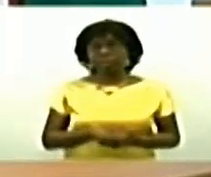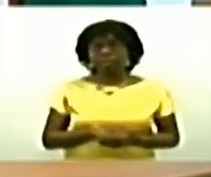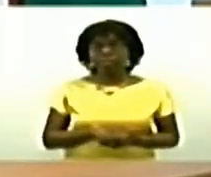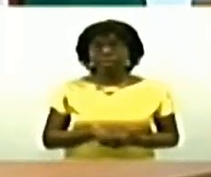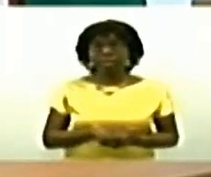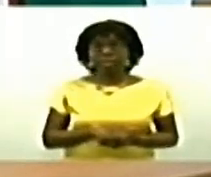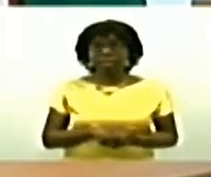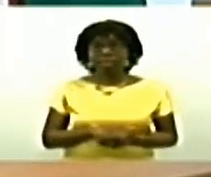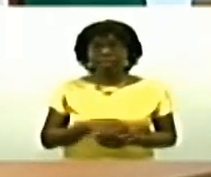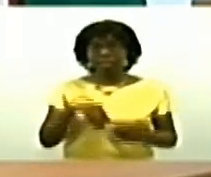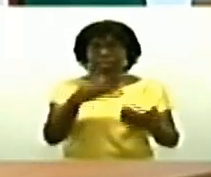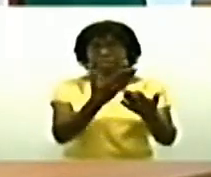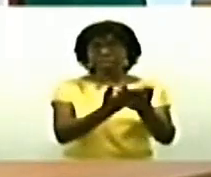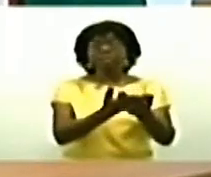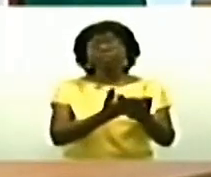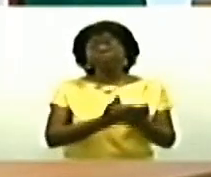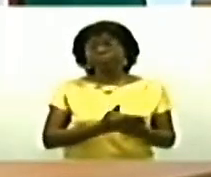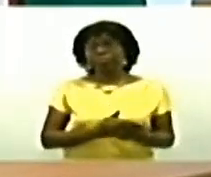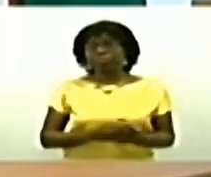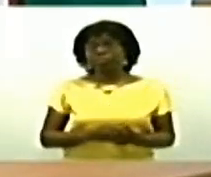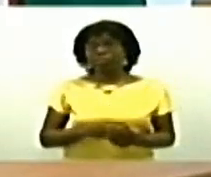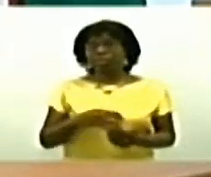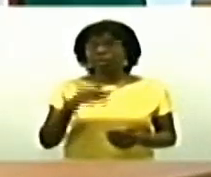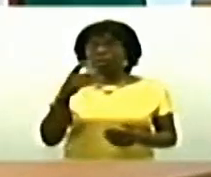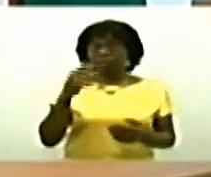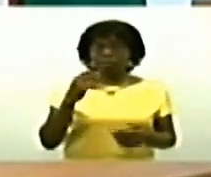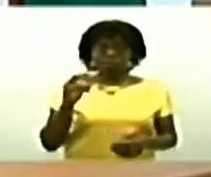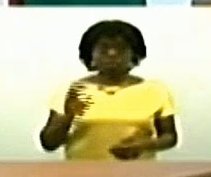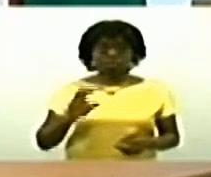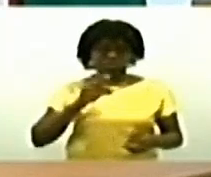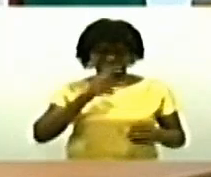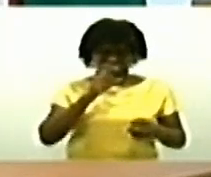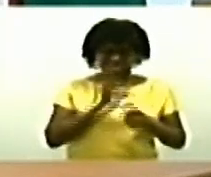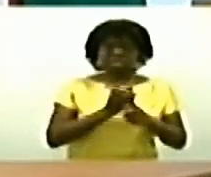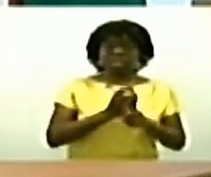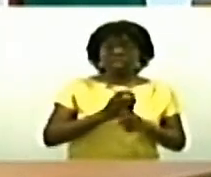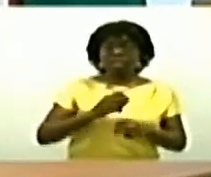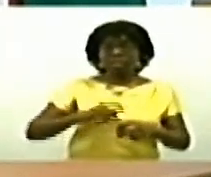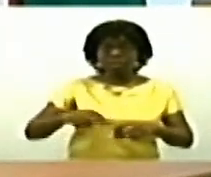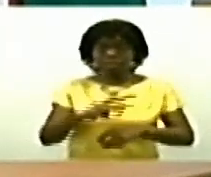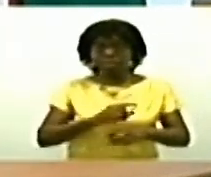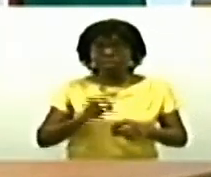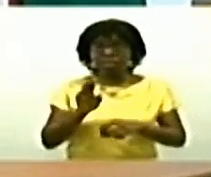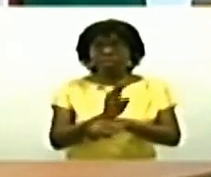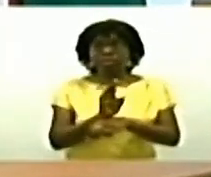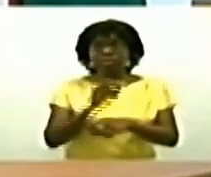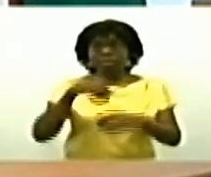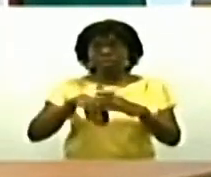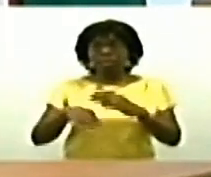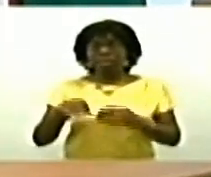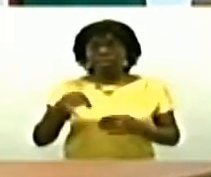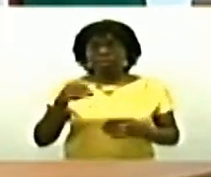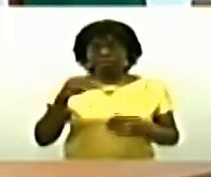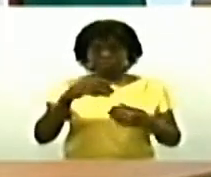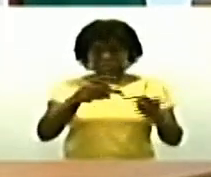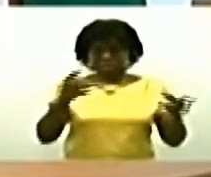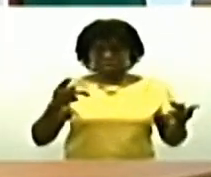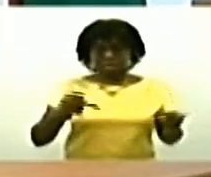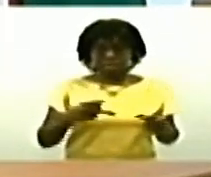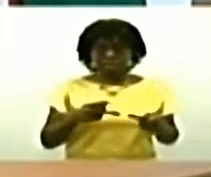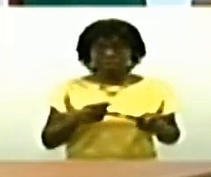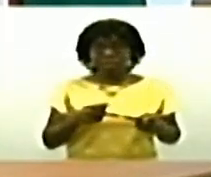And with the land use policy, we have to put some strict land use in place. It's a ticklish political question, I must